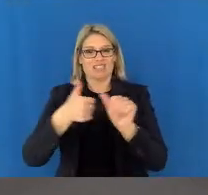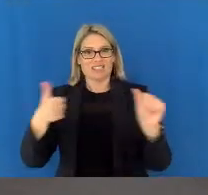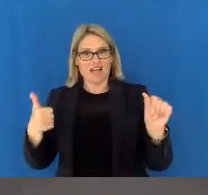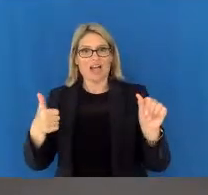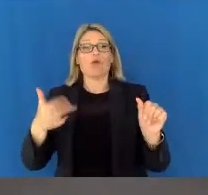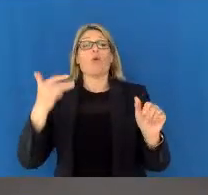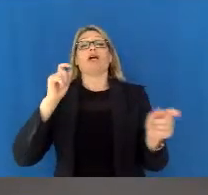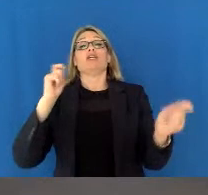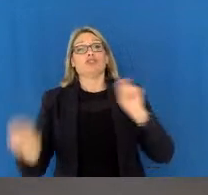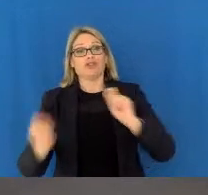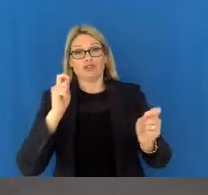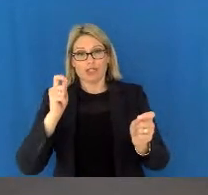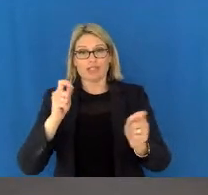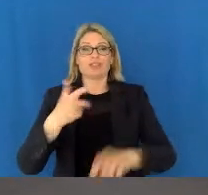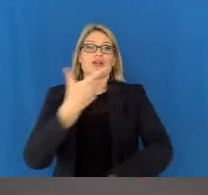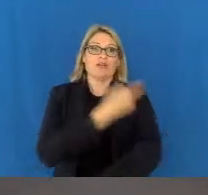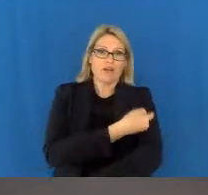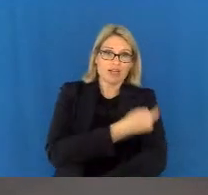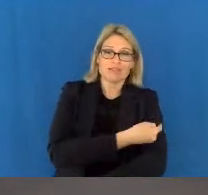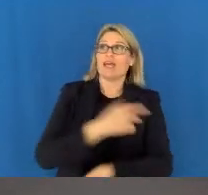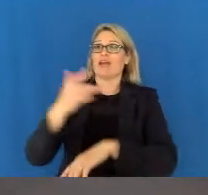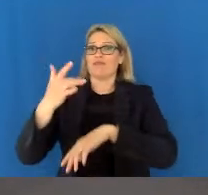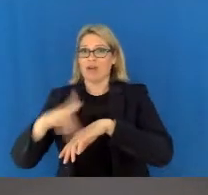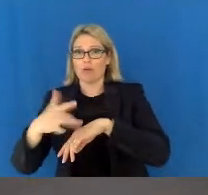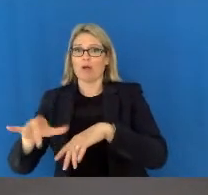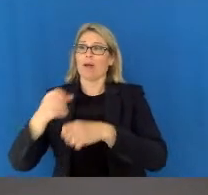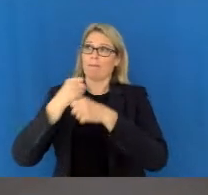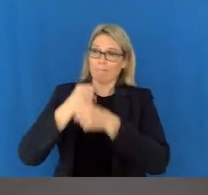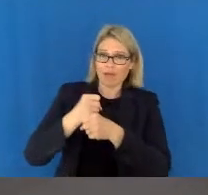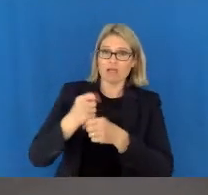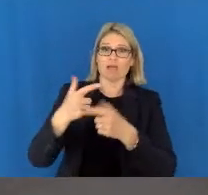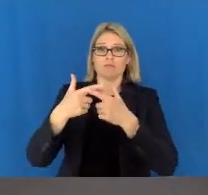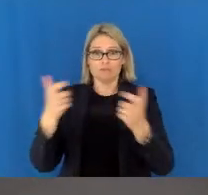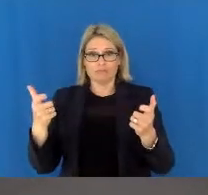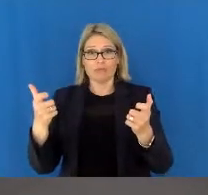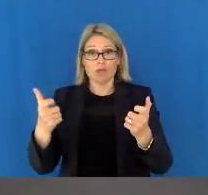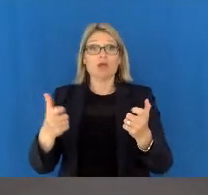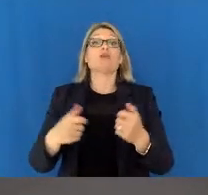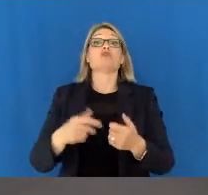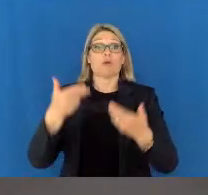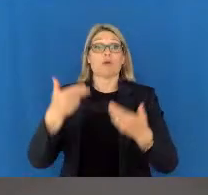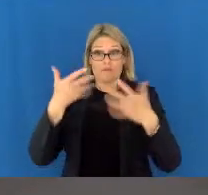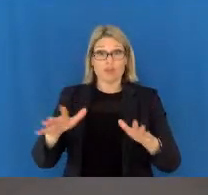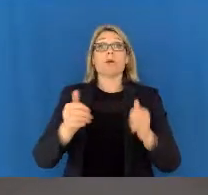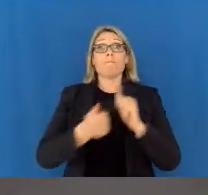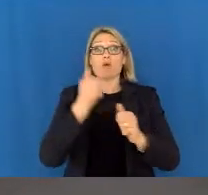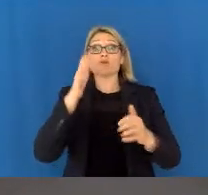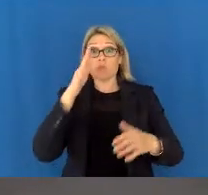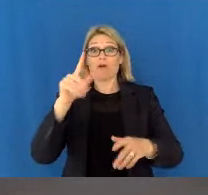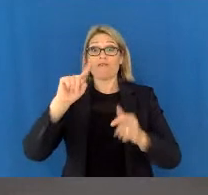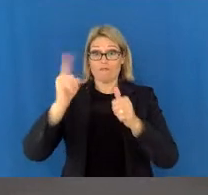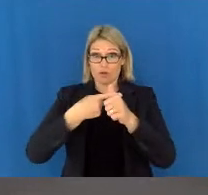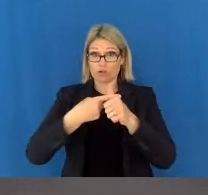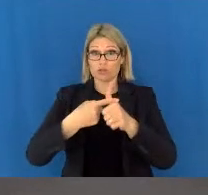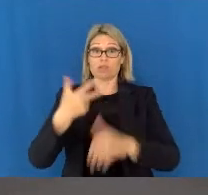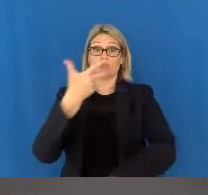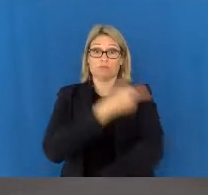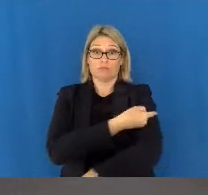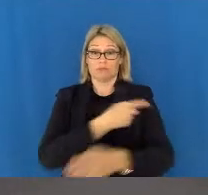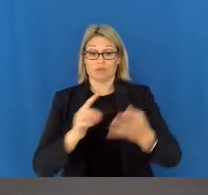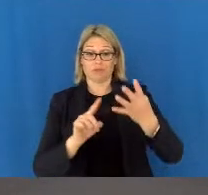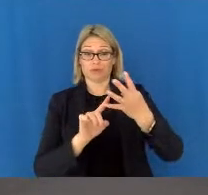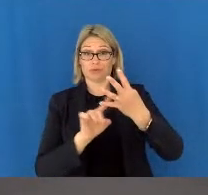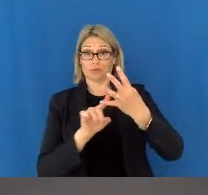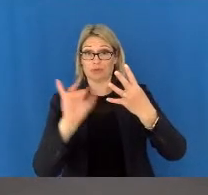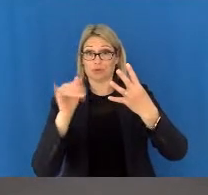vaccine availability, but we're really confident right now that every New Brunswicker will be offered their first dose by the end of June. And then we hope that everybody will have